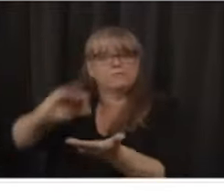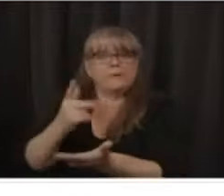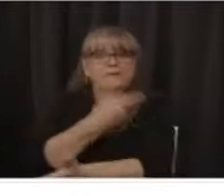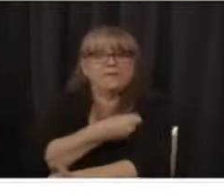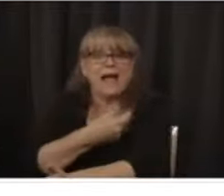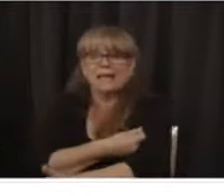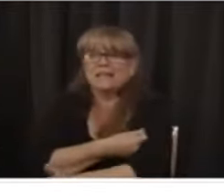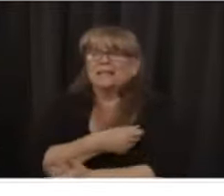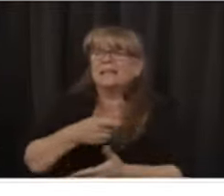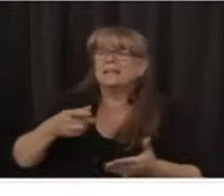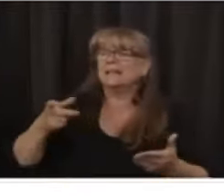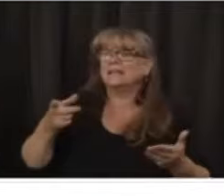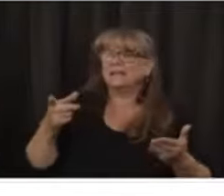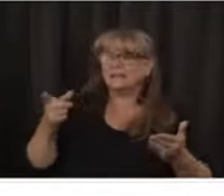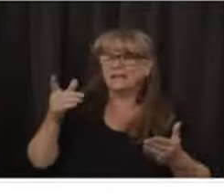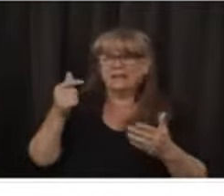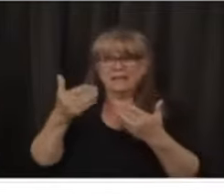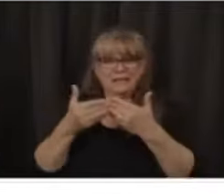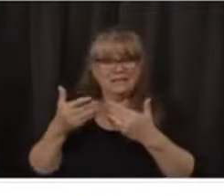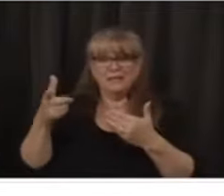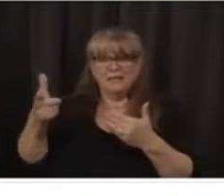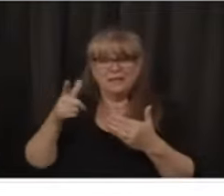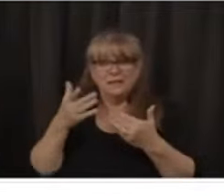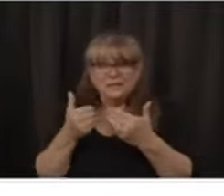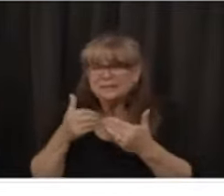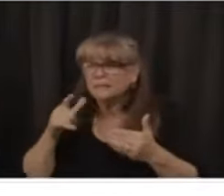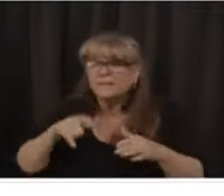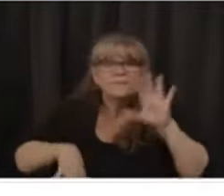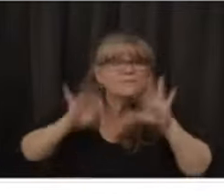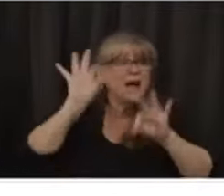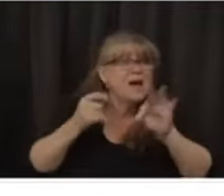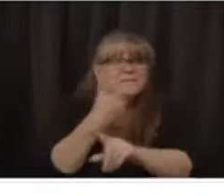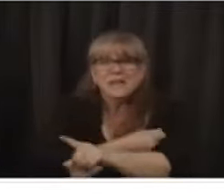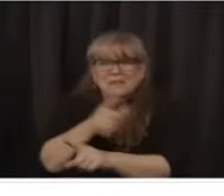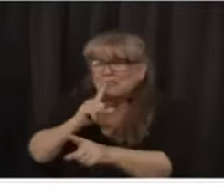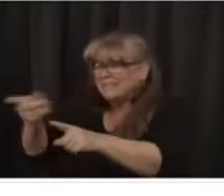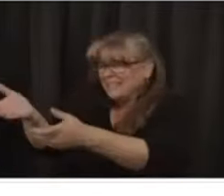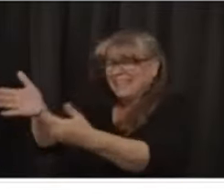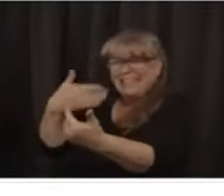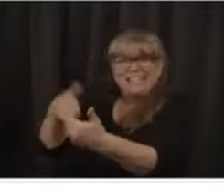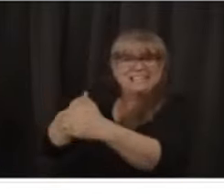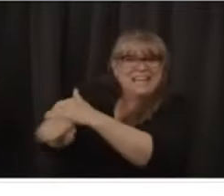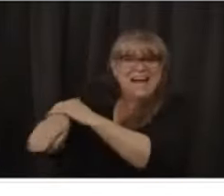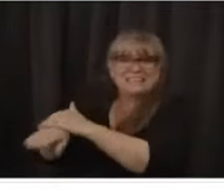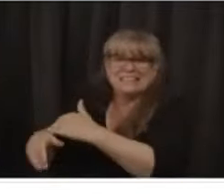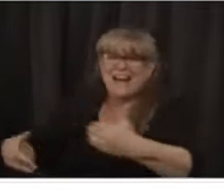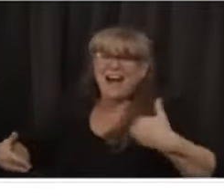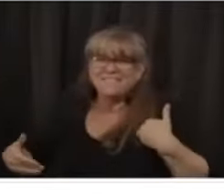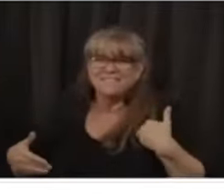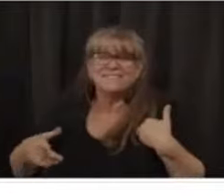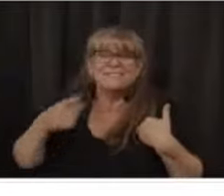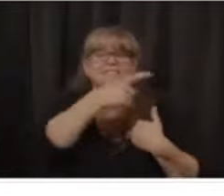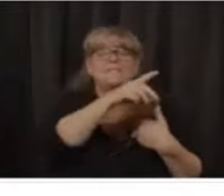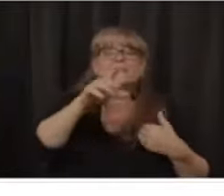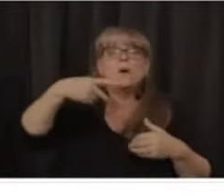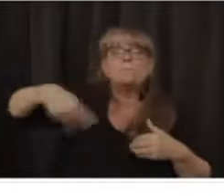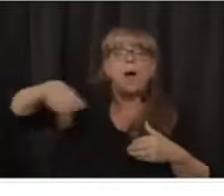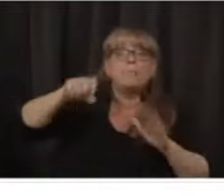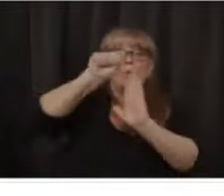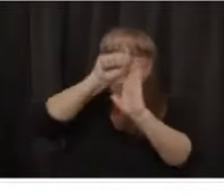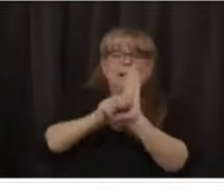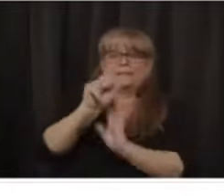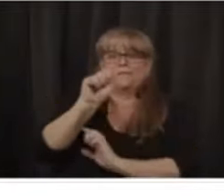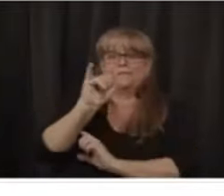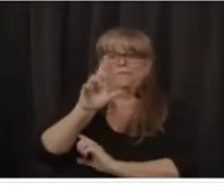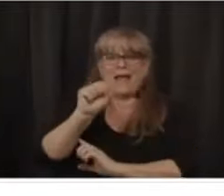easier to get vaccinated than Pueblo, Colorado. Pueblo State Fairgrounds takes walk-ins. FEMA's running the site.